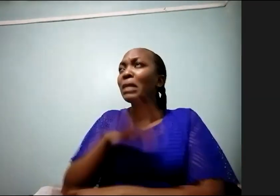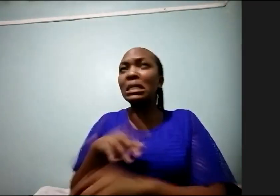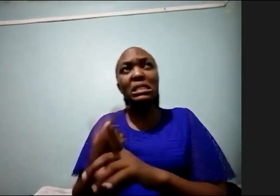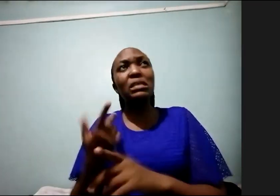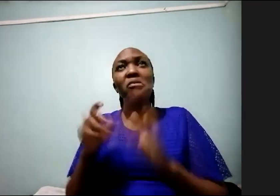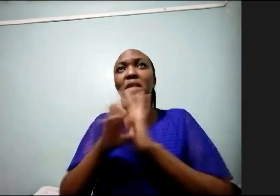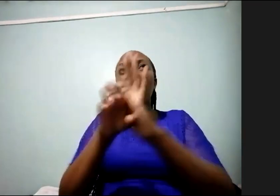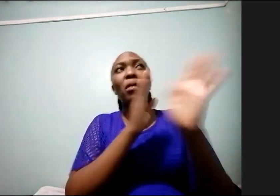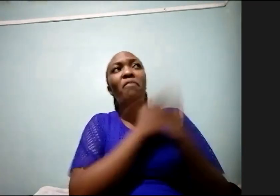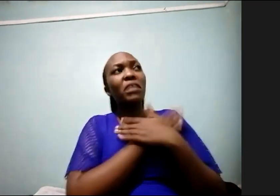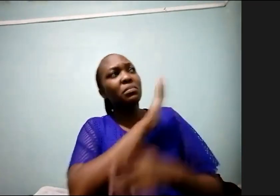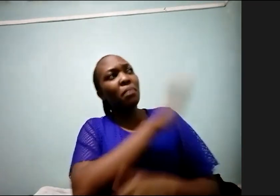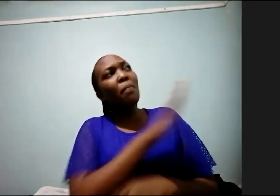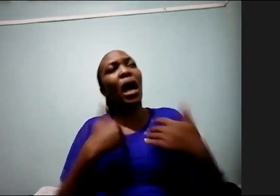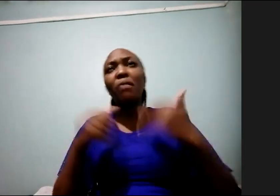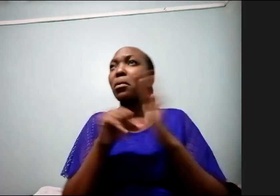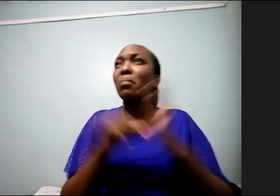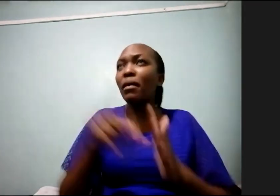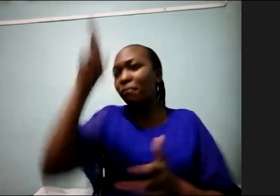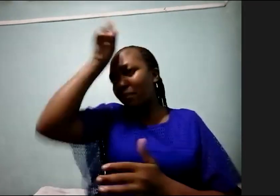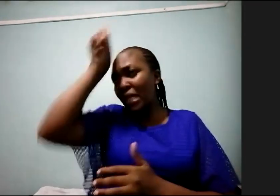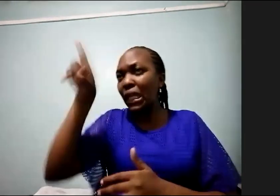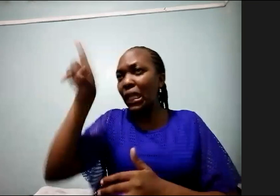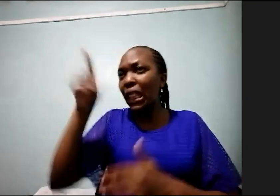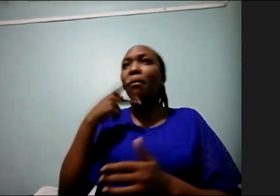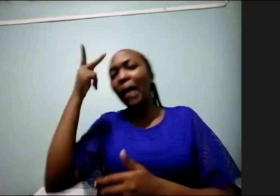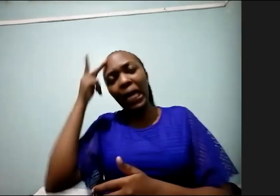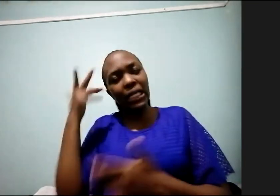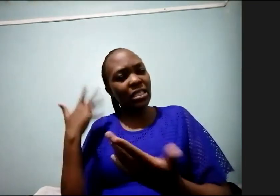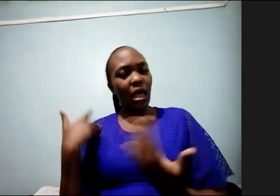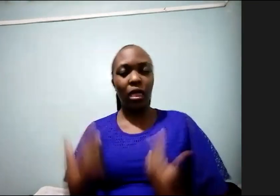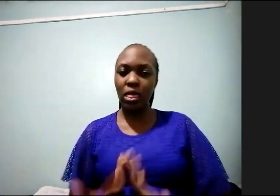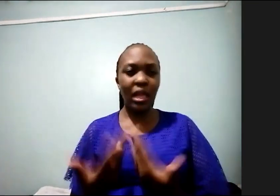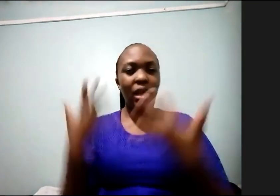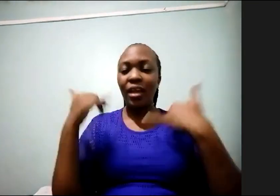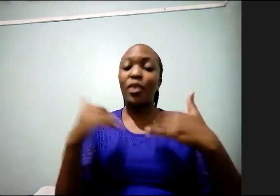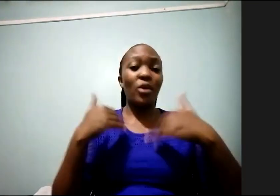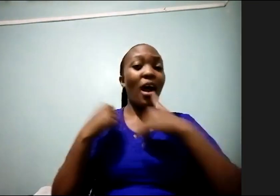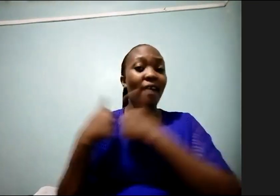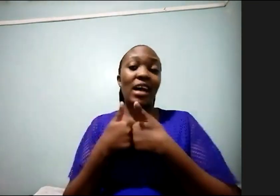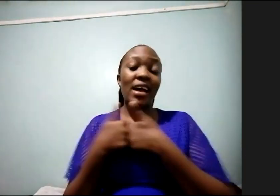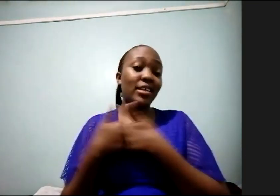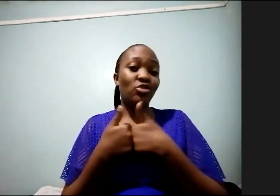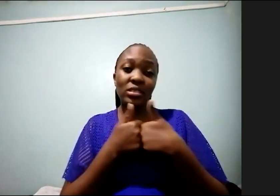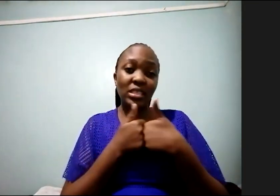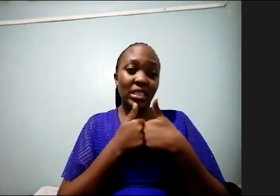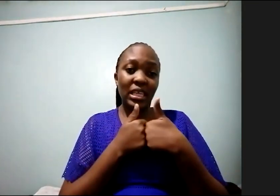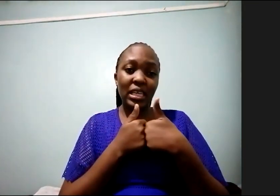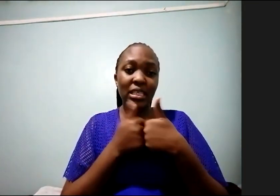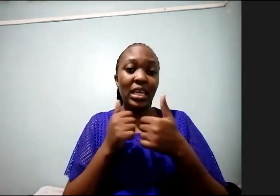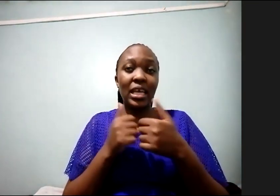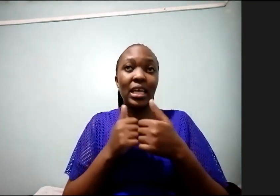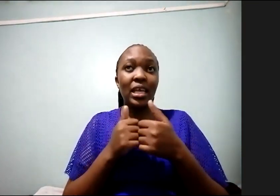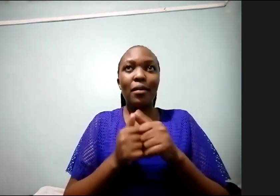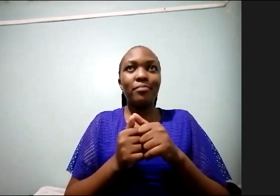know, now that's now it becomes a challenge, and you see, guilt can kill you because you can't